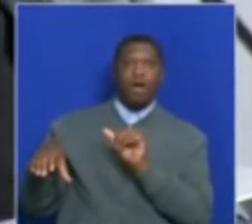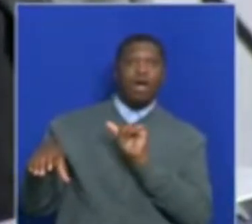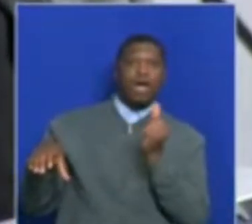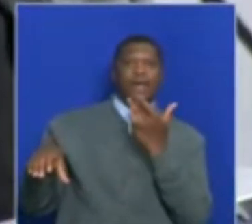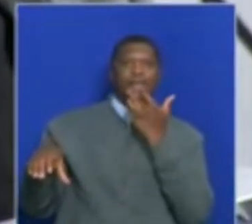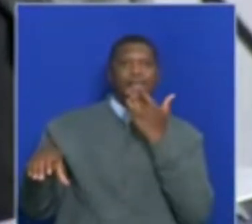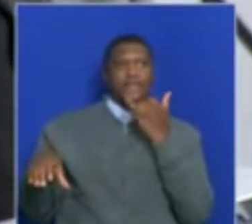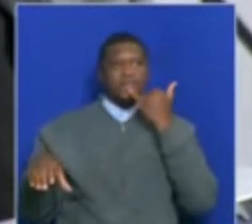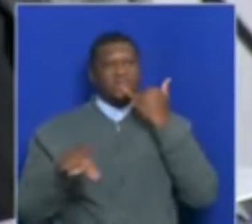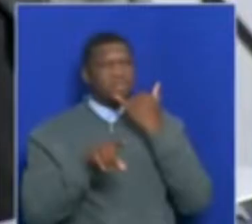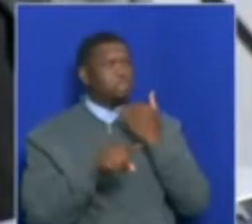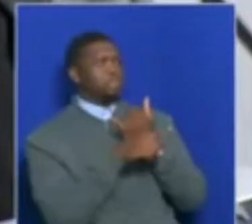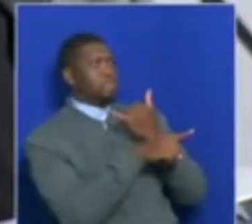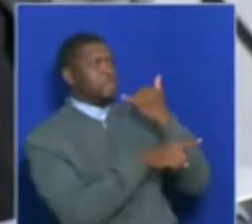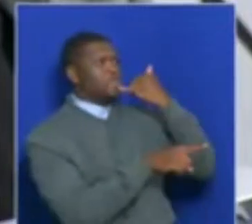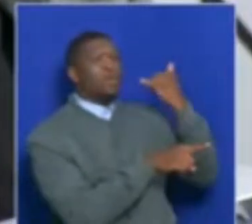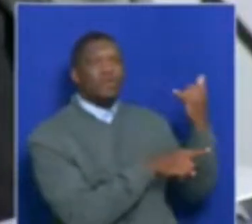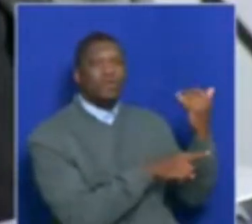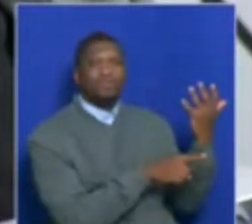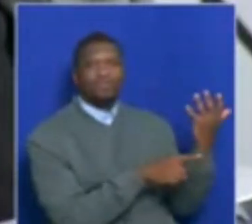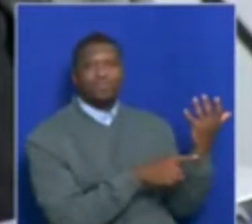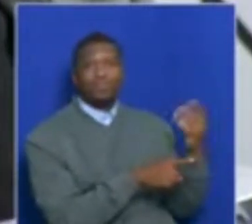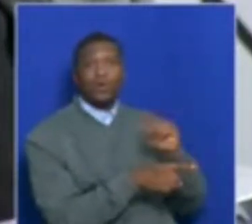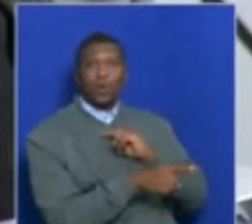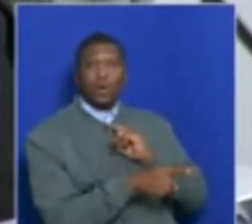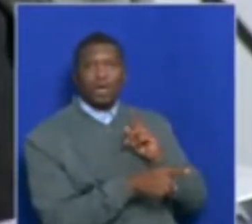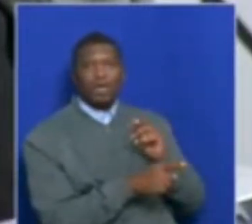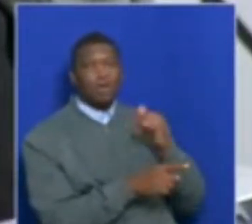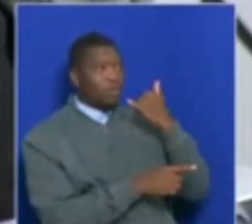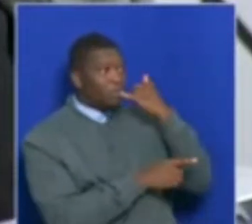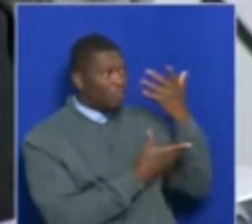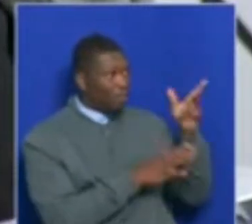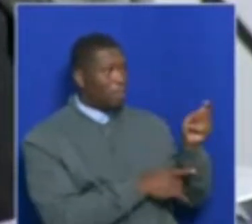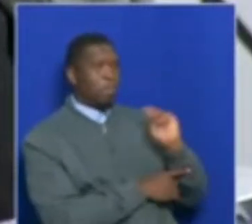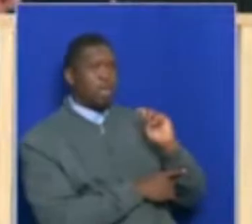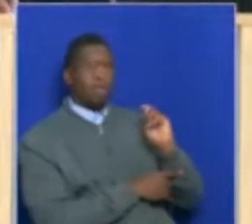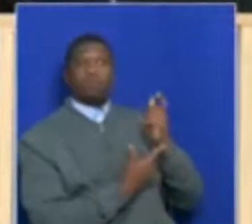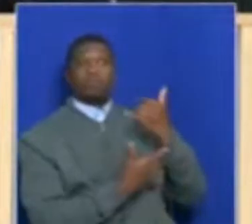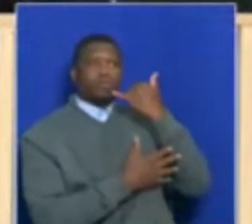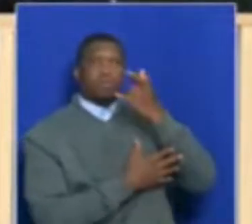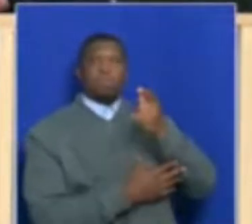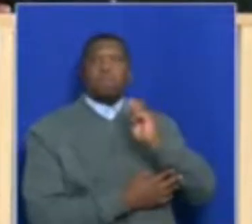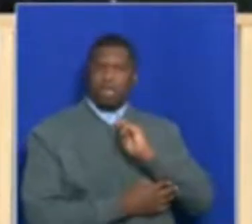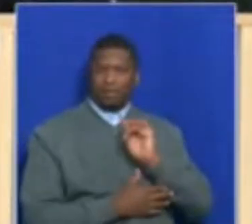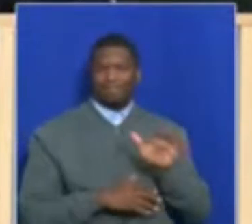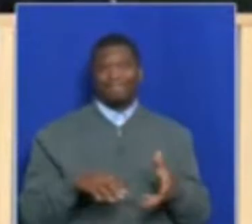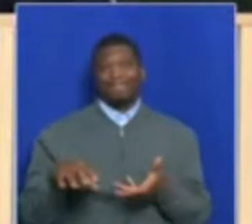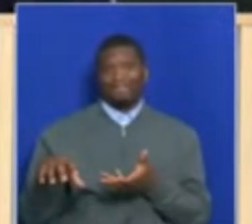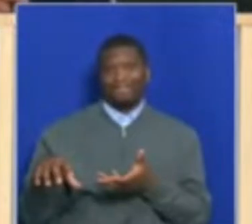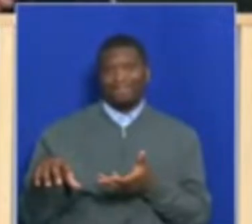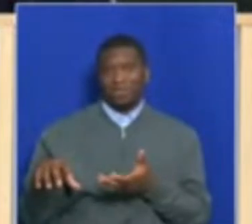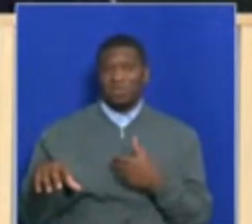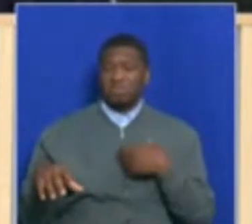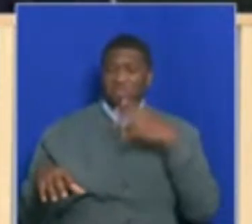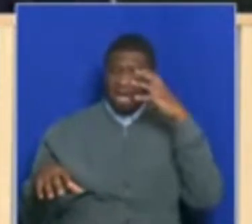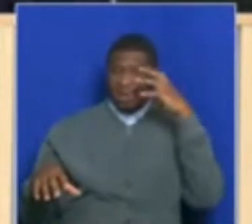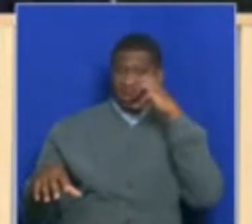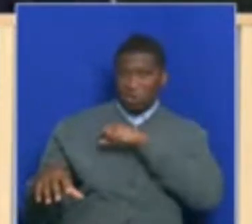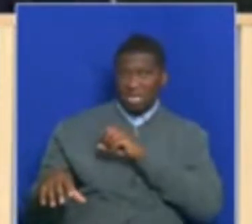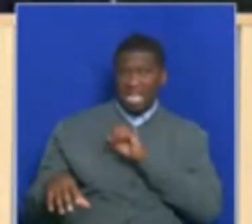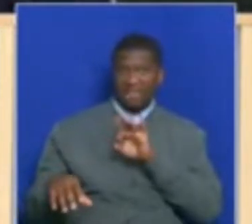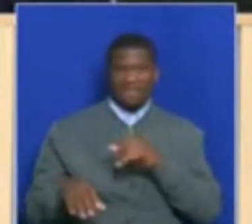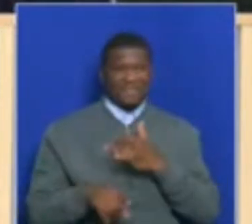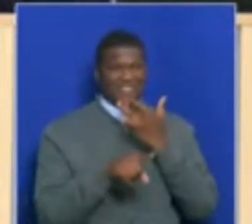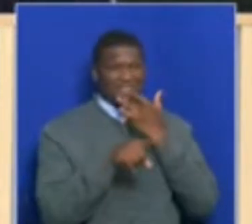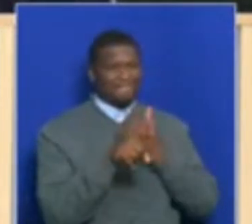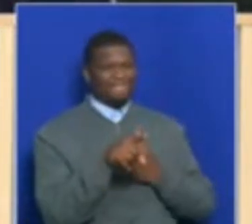scene, because they're getting paid from those tow truck drivers. And I'm assuming if you're not their preferred tow truck, they remove you from the